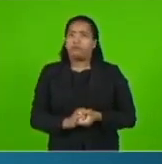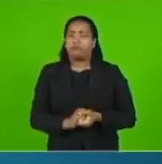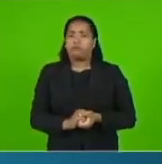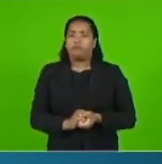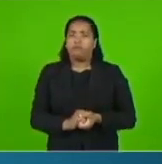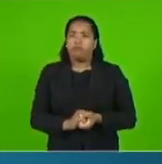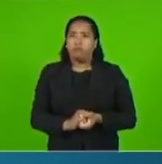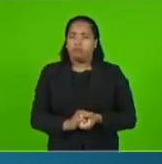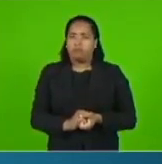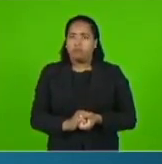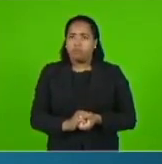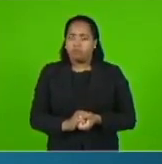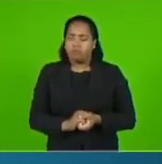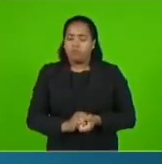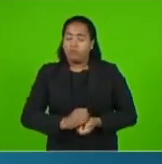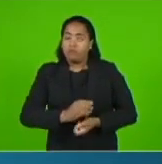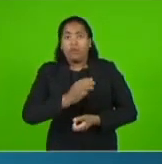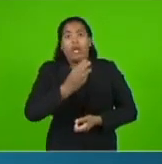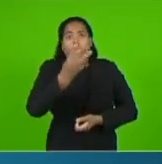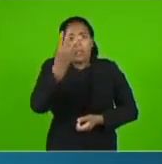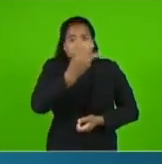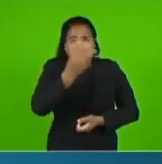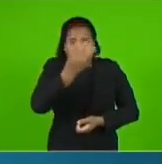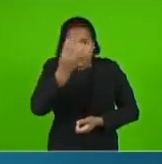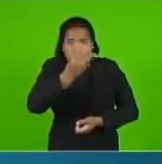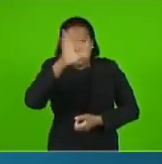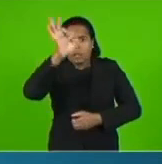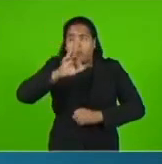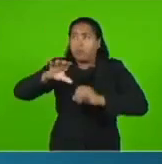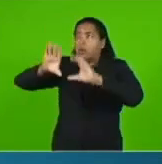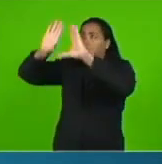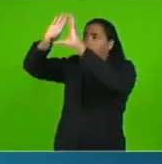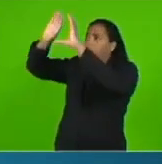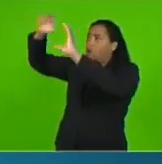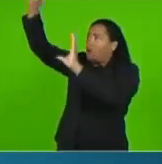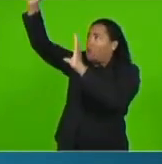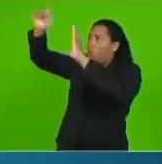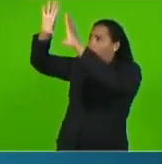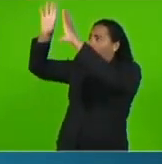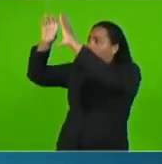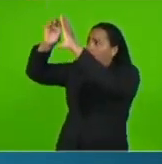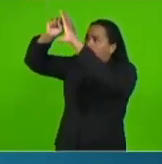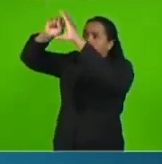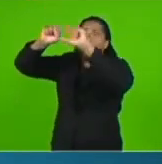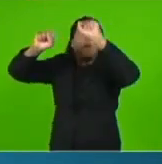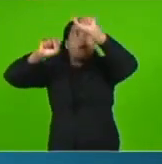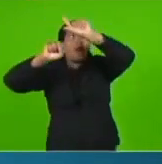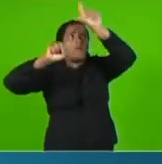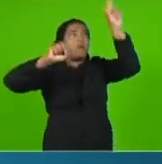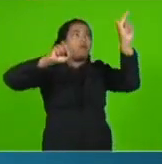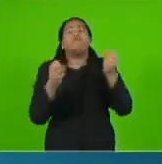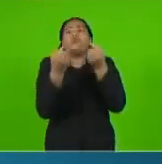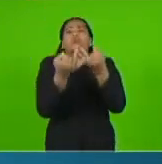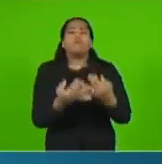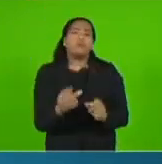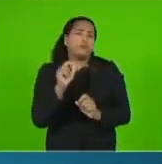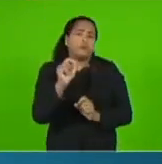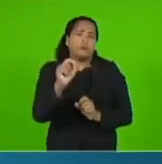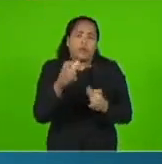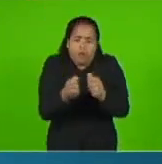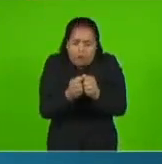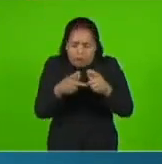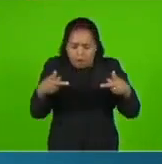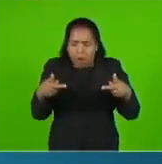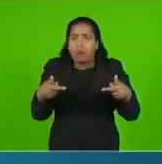church. It was so, and the third part of the sun was struck, and the third of the moon.